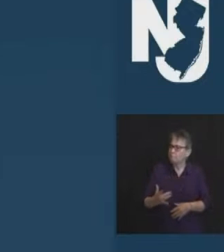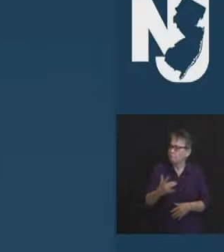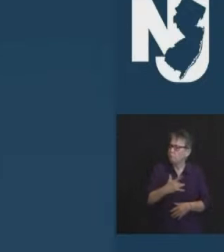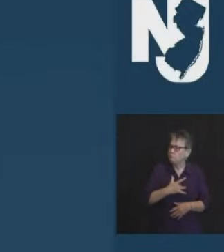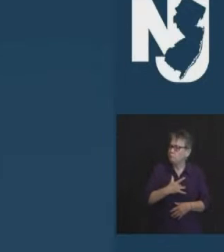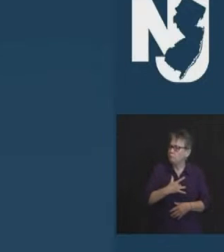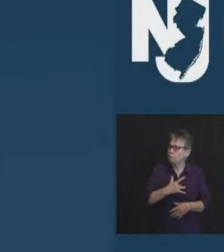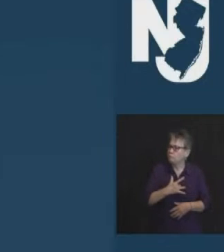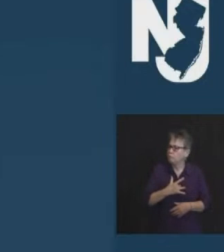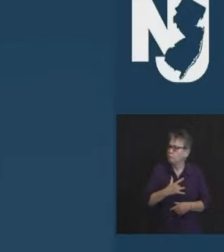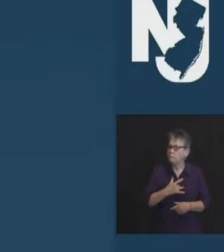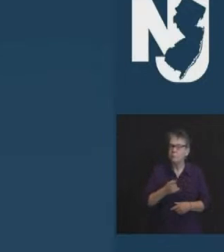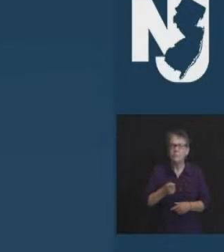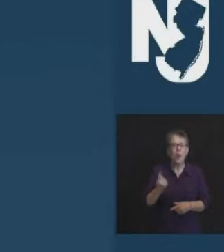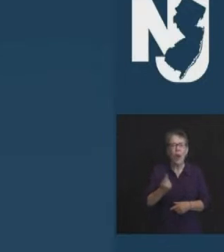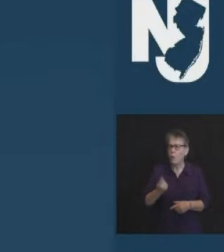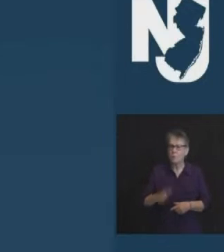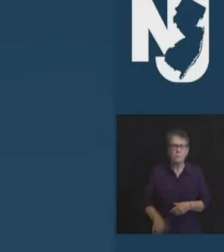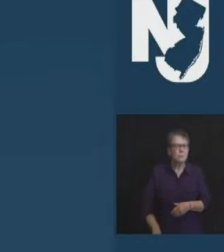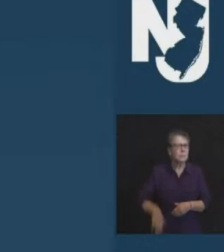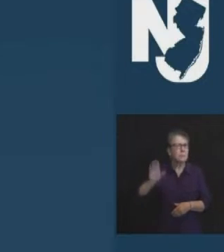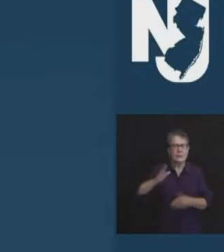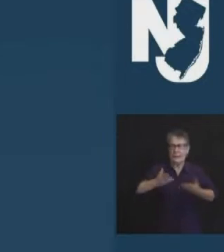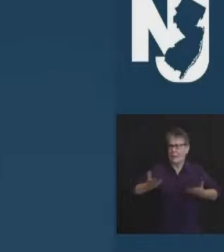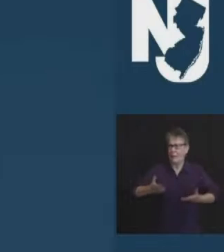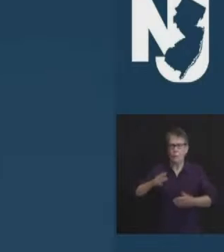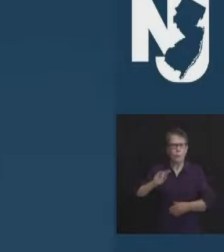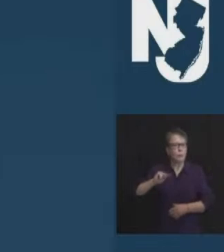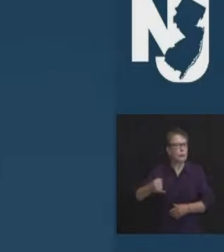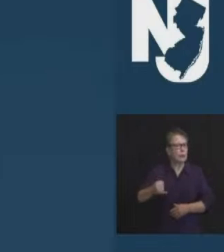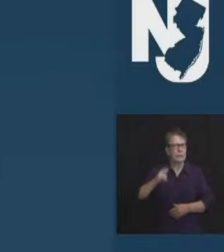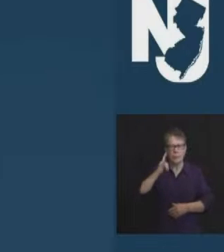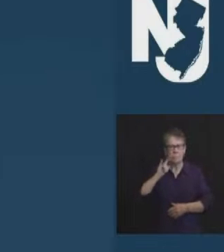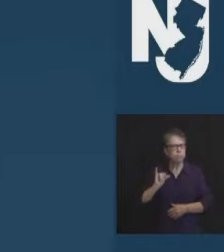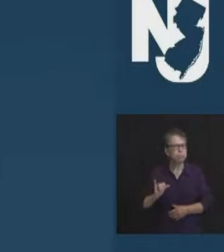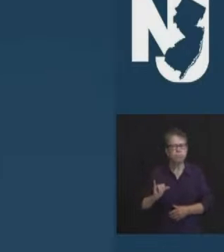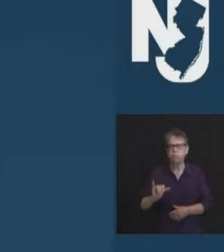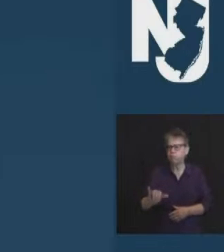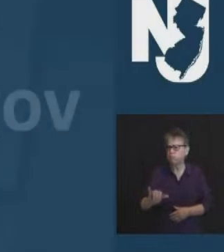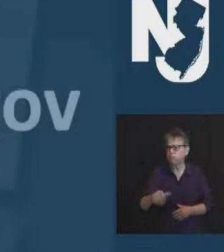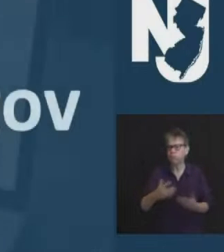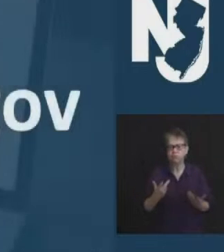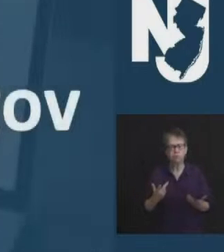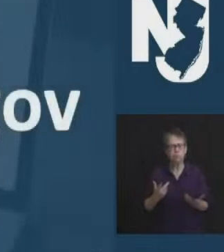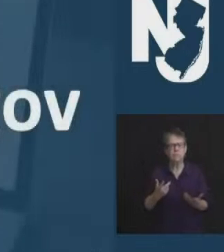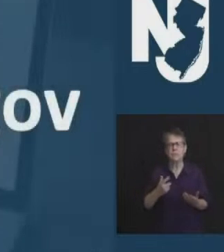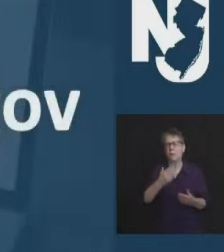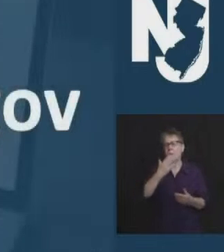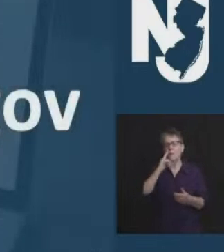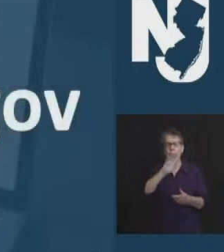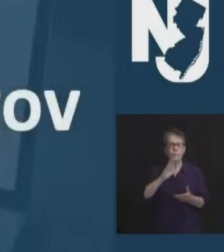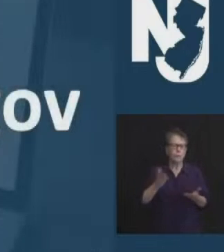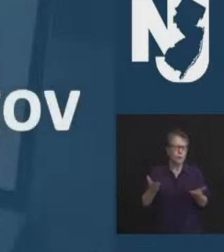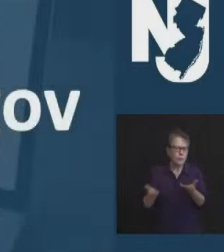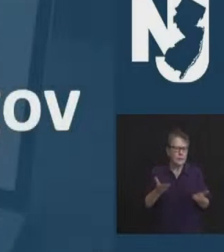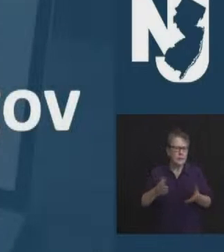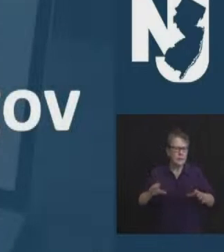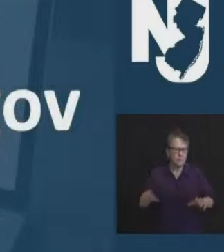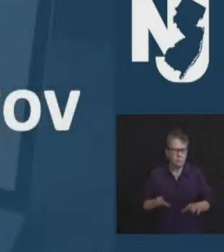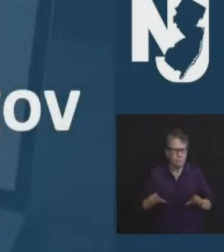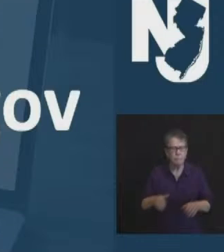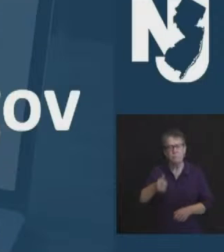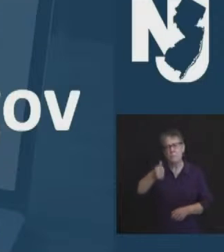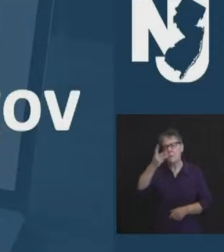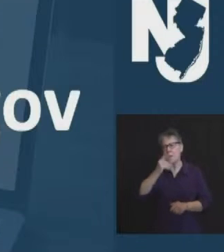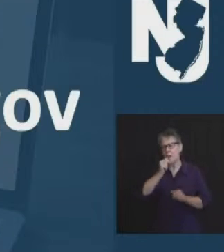his service to our nation, we honor Michael, and may God bless and watch over him. 3 more distinctly Jersey lives,